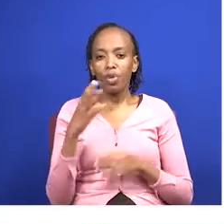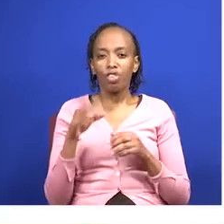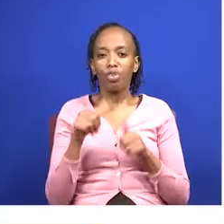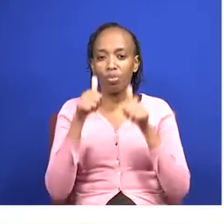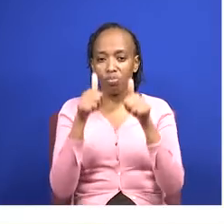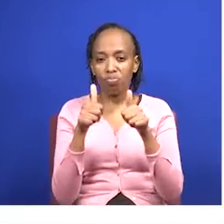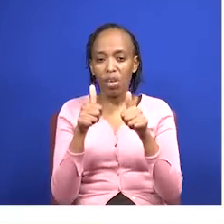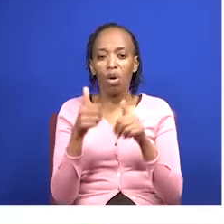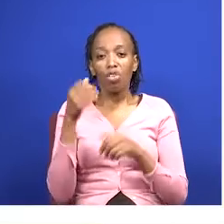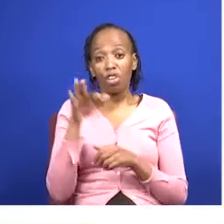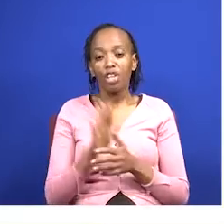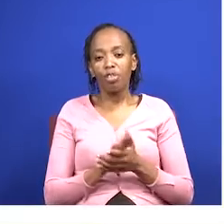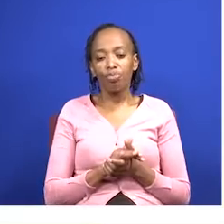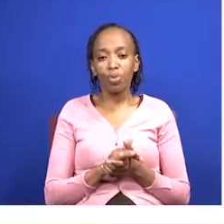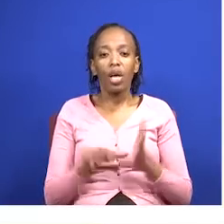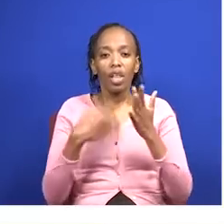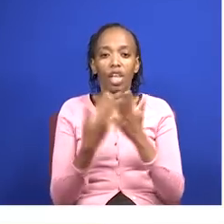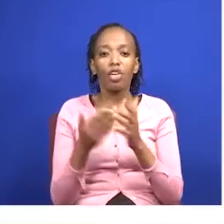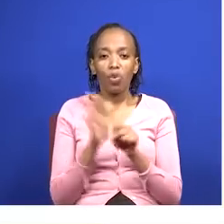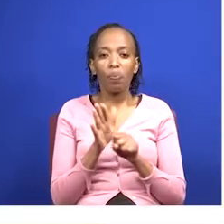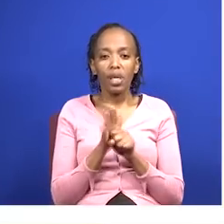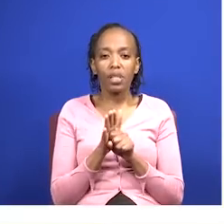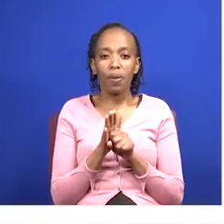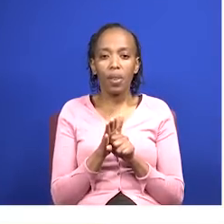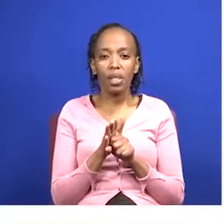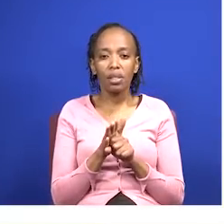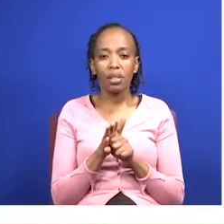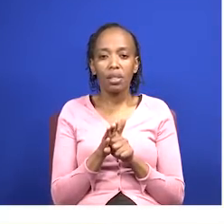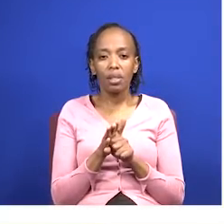Awesome! Thumbs up for you. Thank you so much.